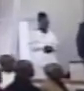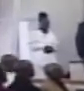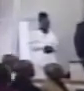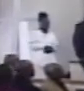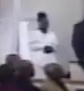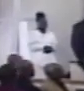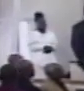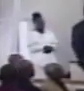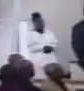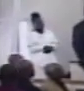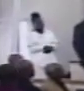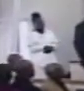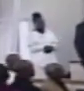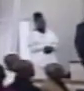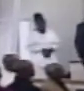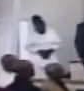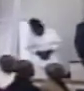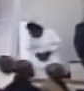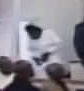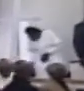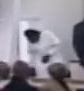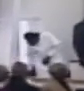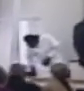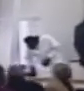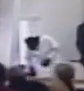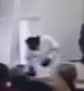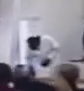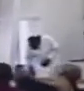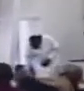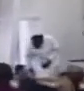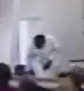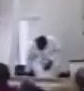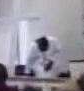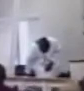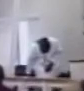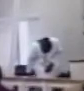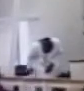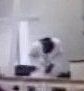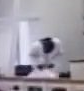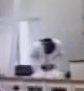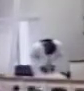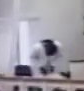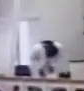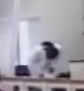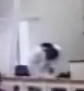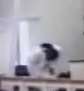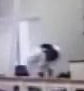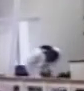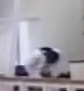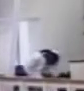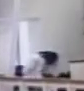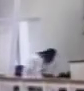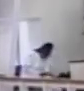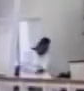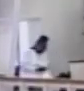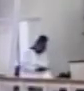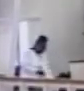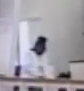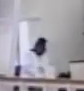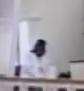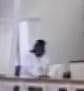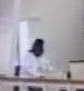Old Philistine, sit down, I'm almost through. That old Philistine looked at that boy. Now watch